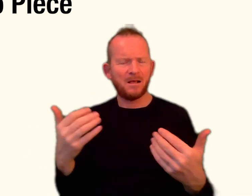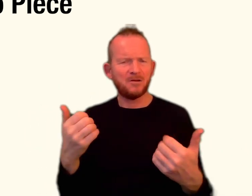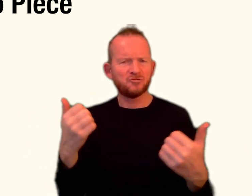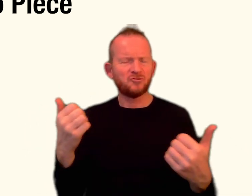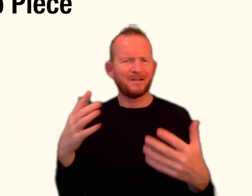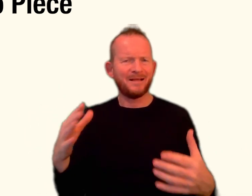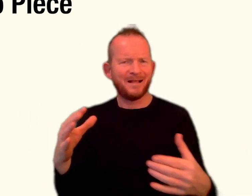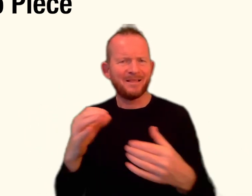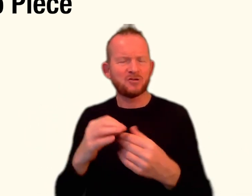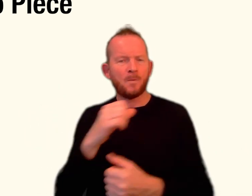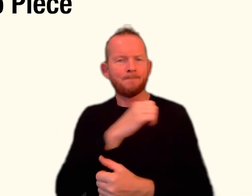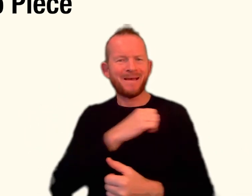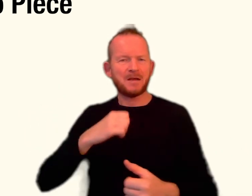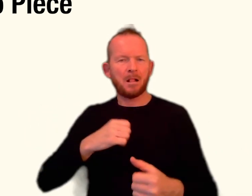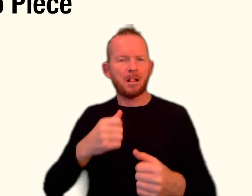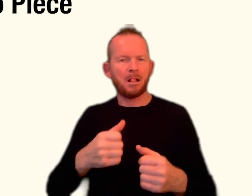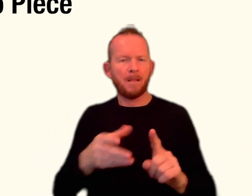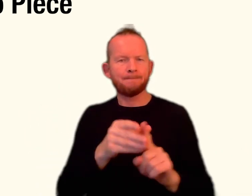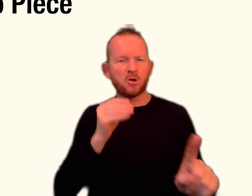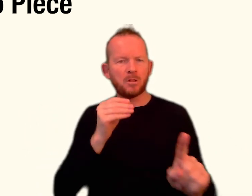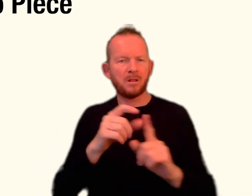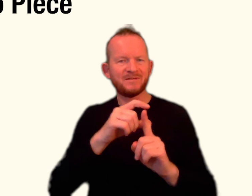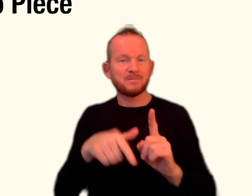adherence to a kind of medical model of disability,